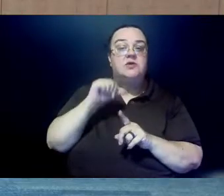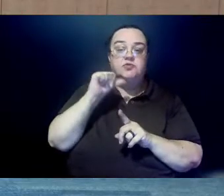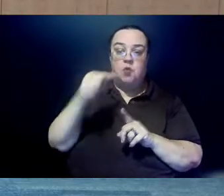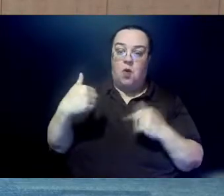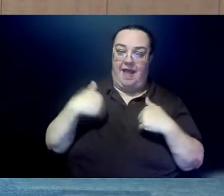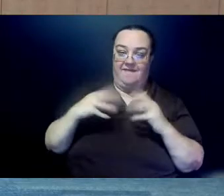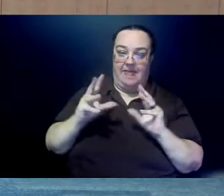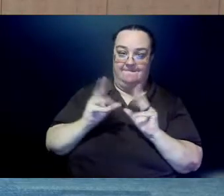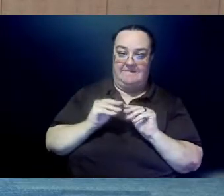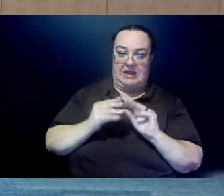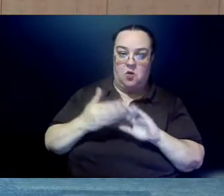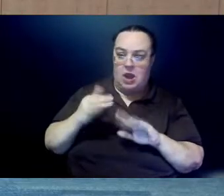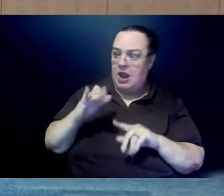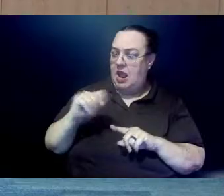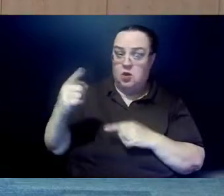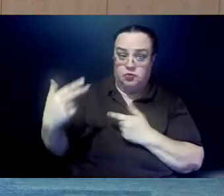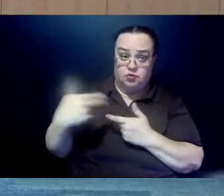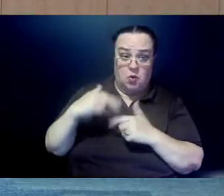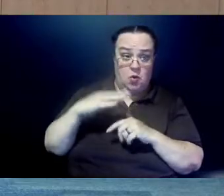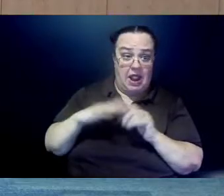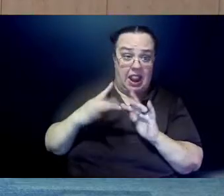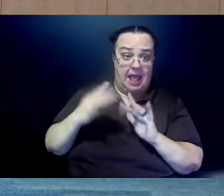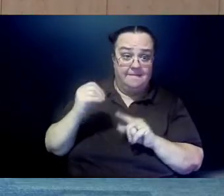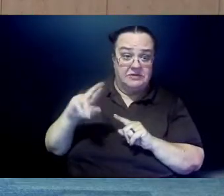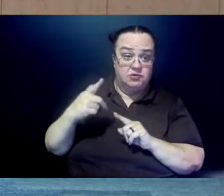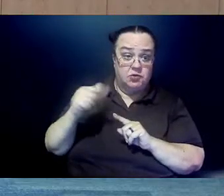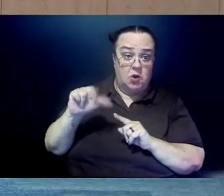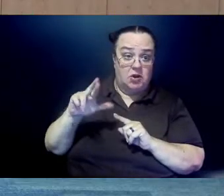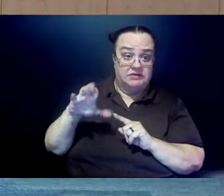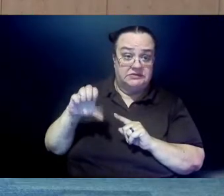meeting running yet. Are you joining online, Mr. Garces?